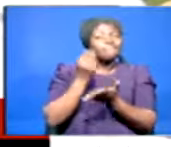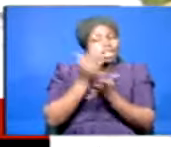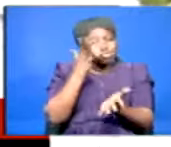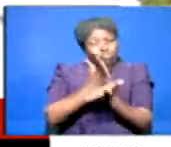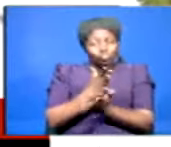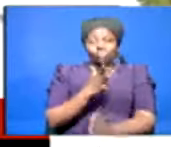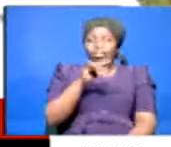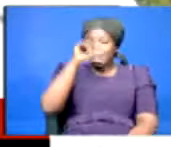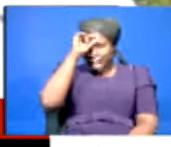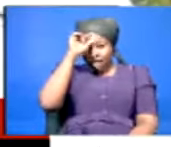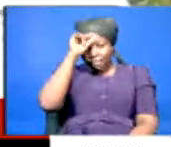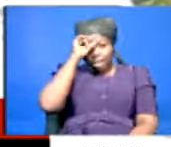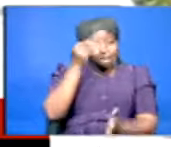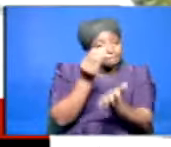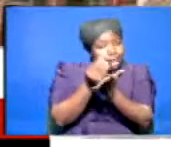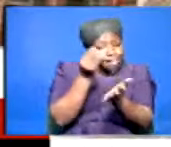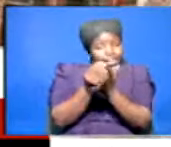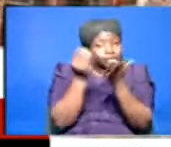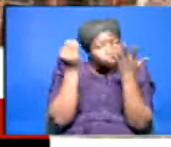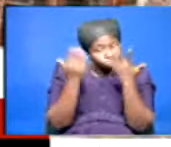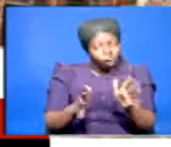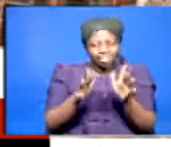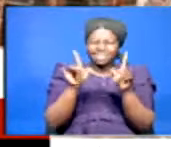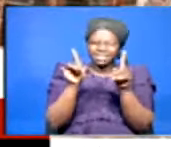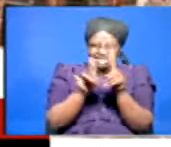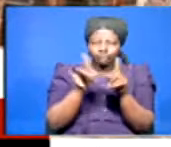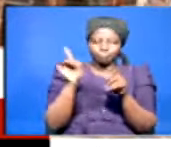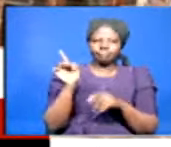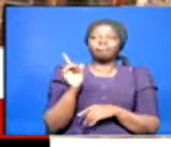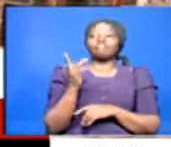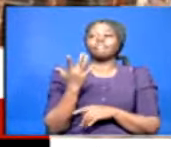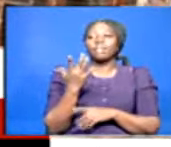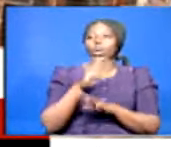serikali sinapoteanga namna hii. All